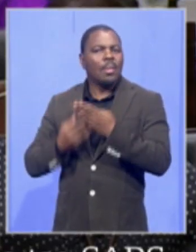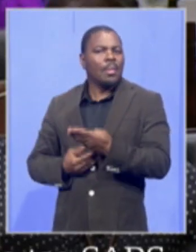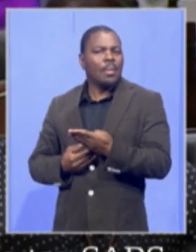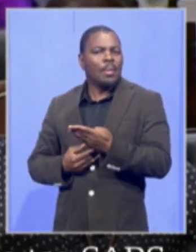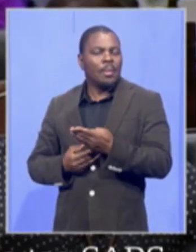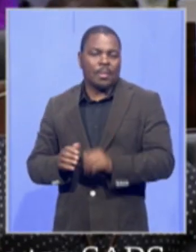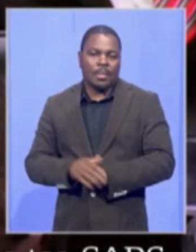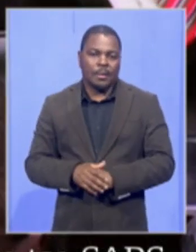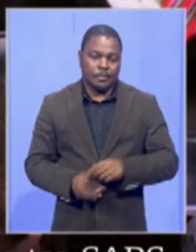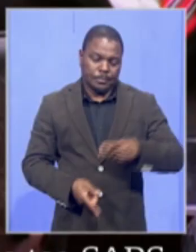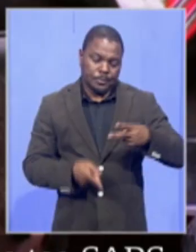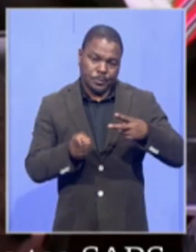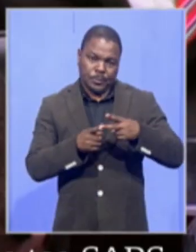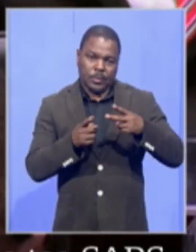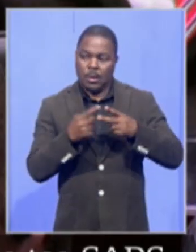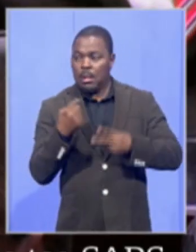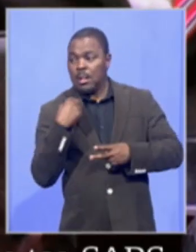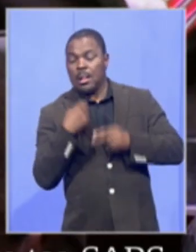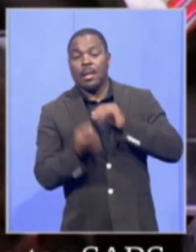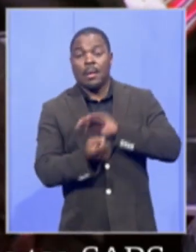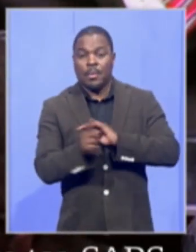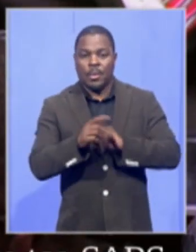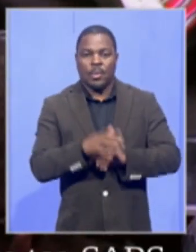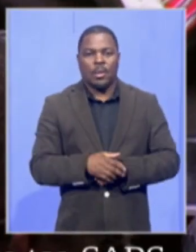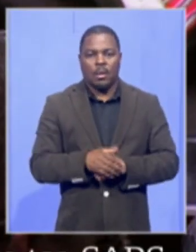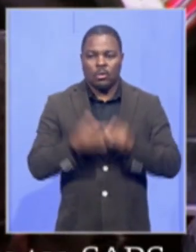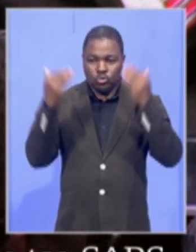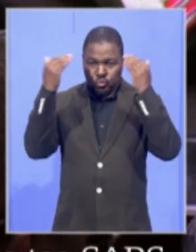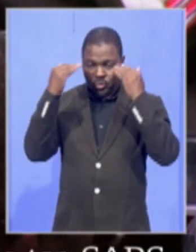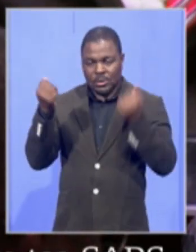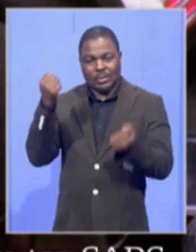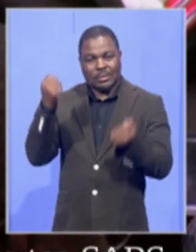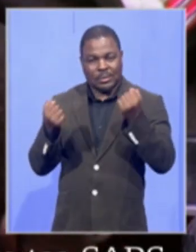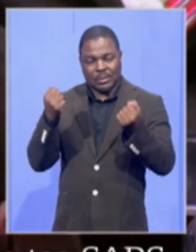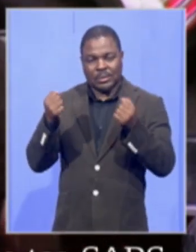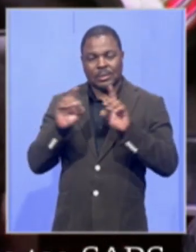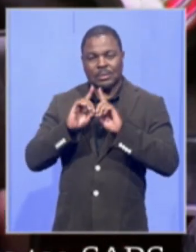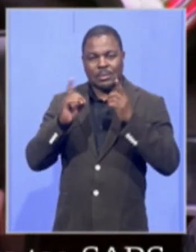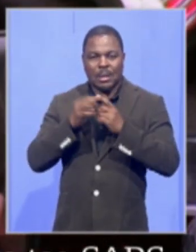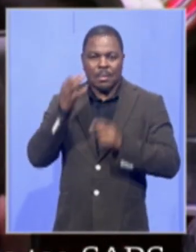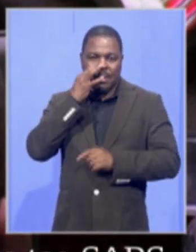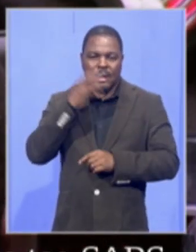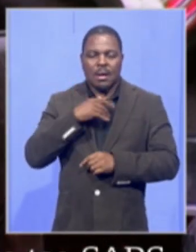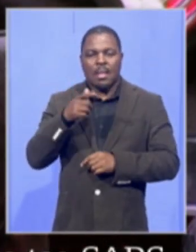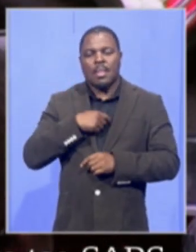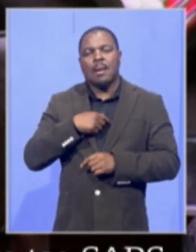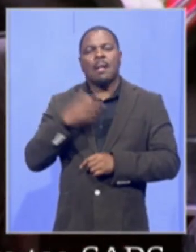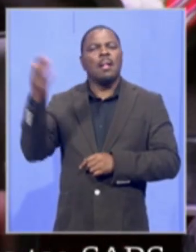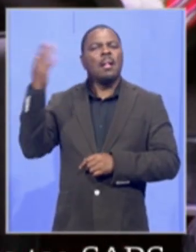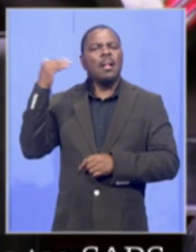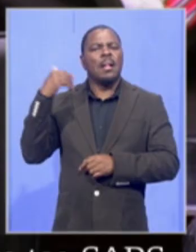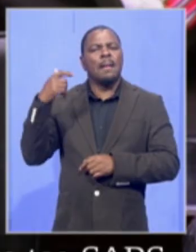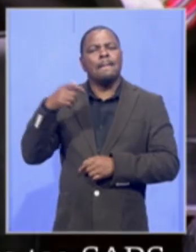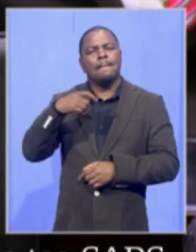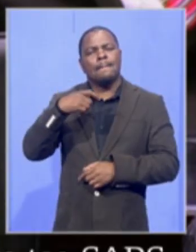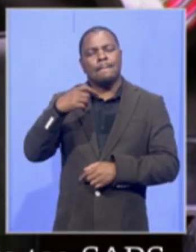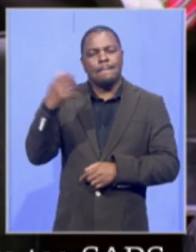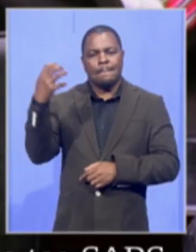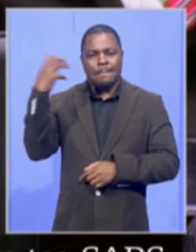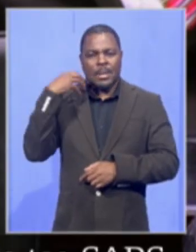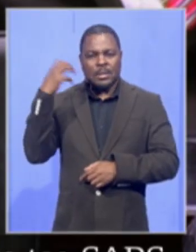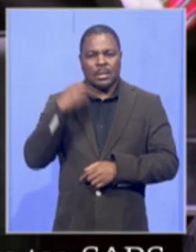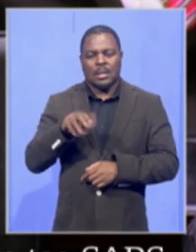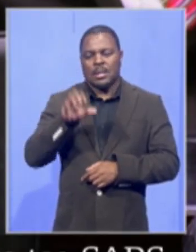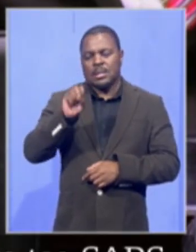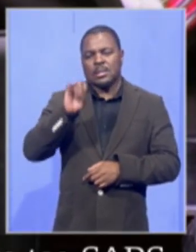Ati haile ke tsalo nngwe ya moraorao komiti ya toka e boletse hore ho romelwa letona la mehleng la toka Thembi Simelane